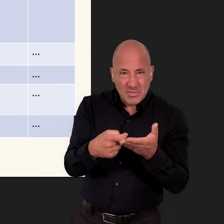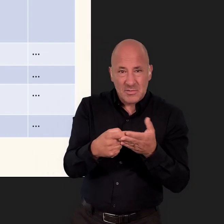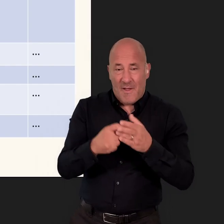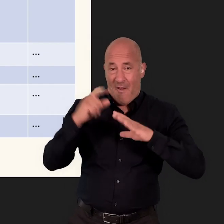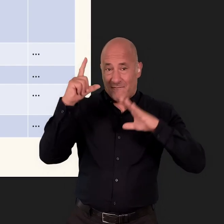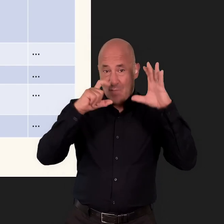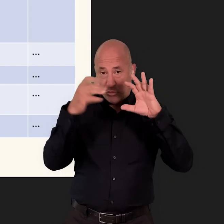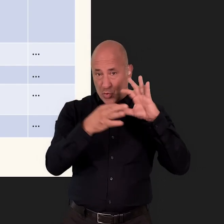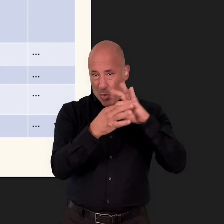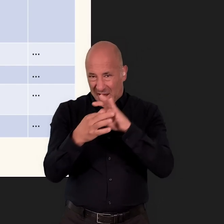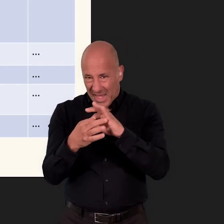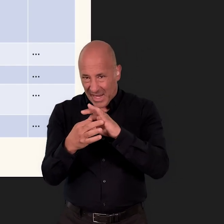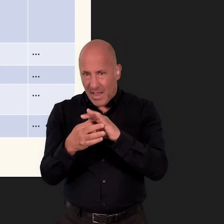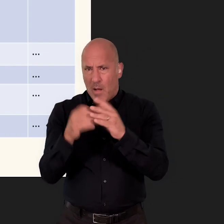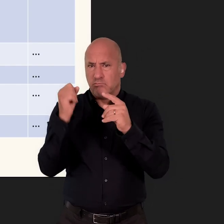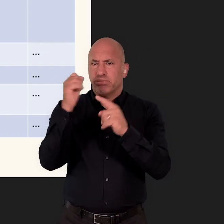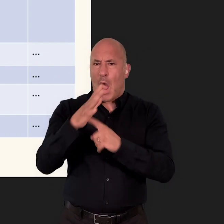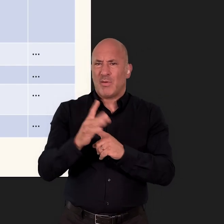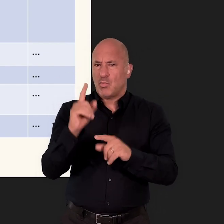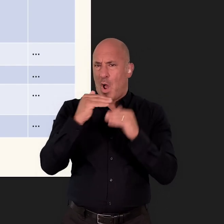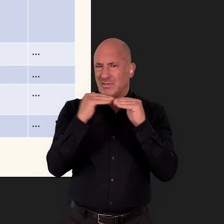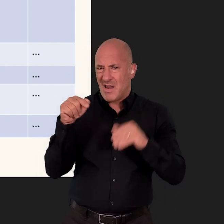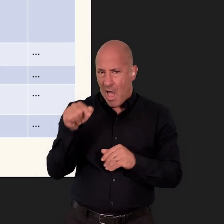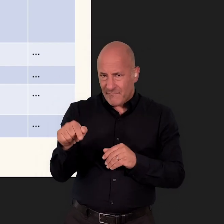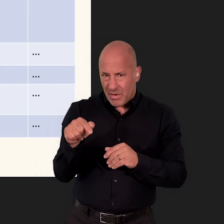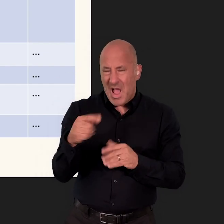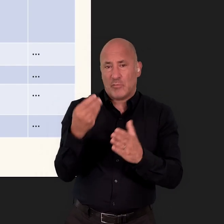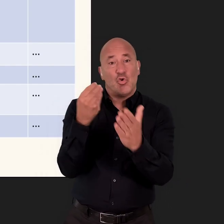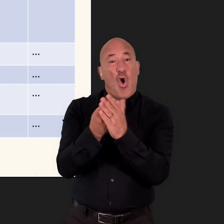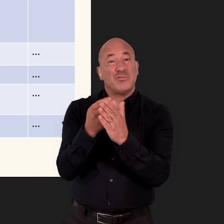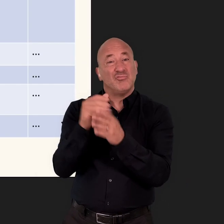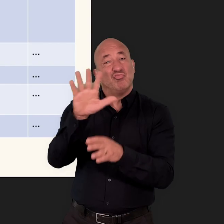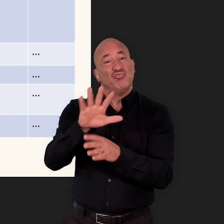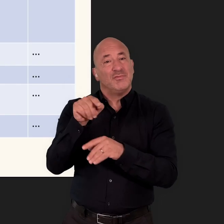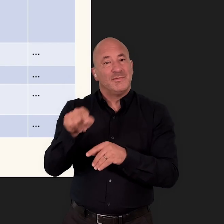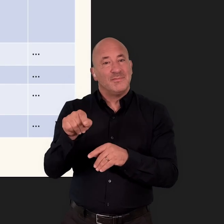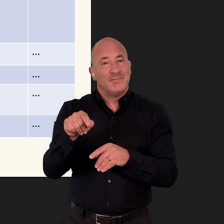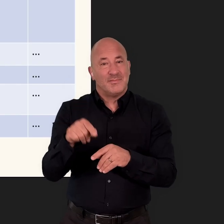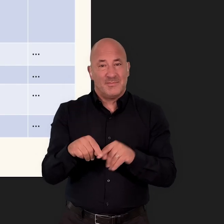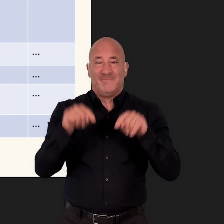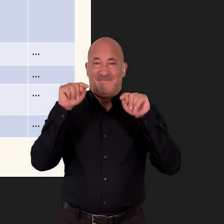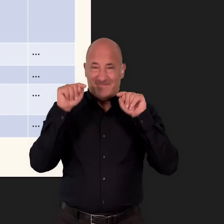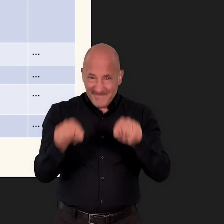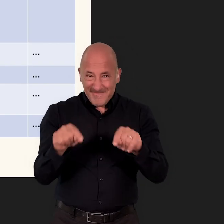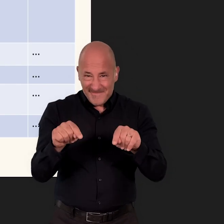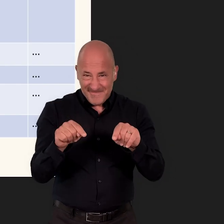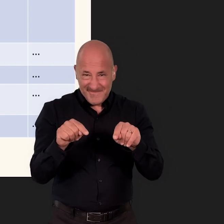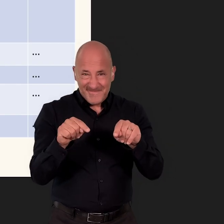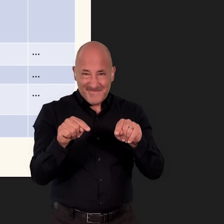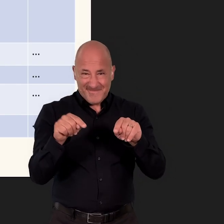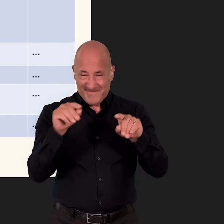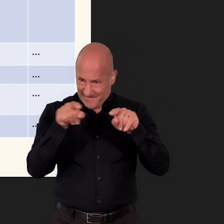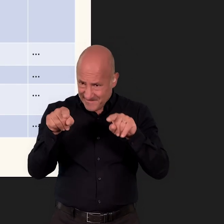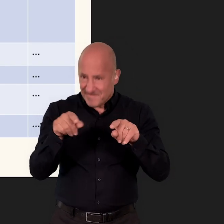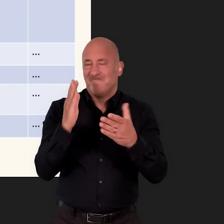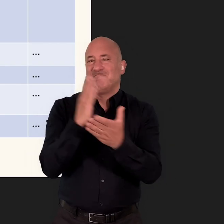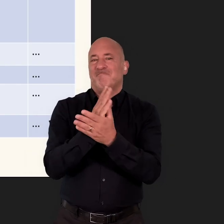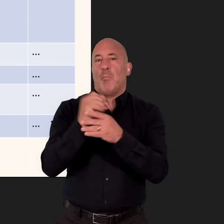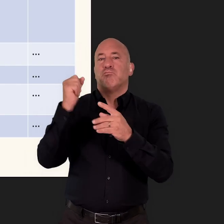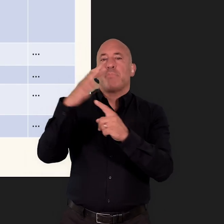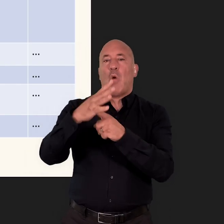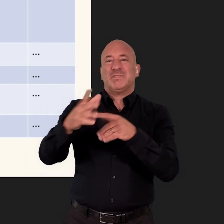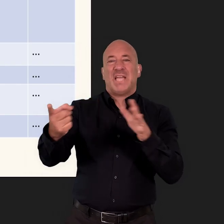recommendation, a photograph reference, the level of priority, and an outline cost. The works listed in this survey have been